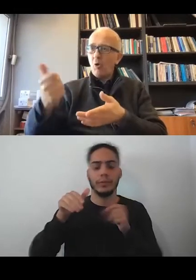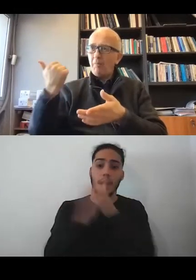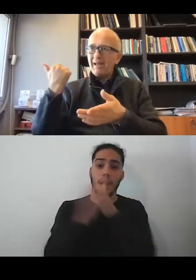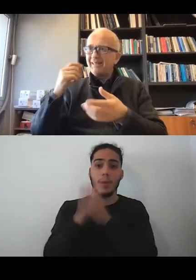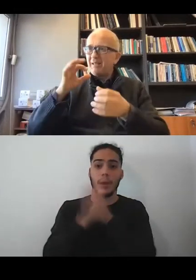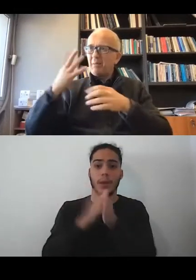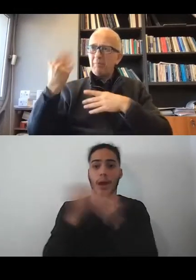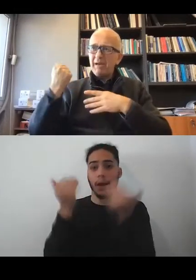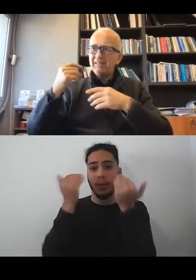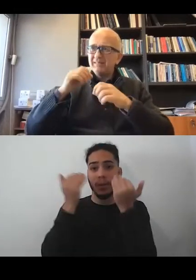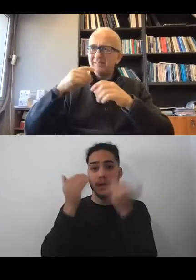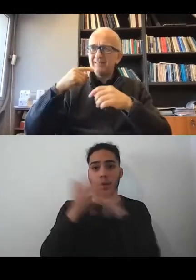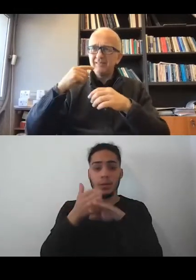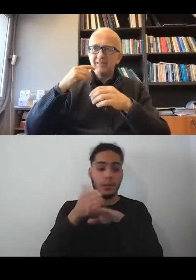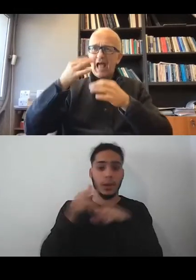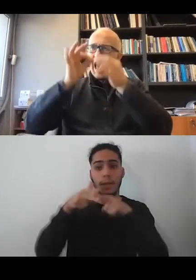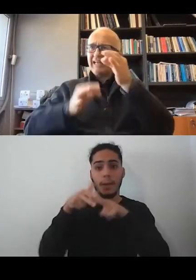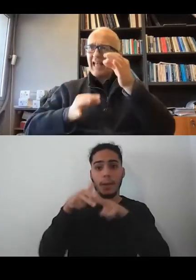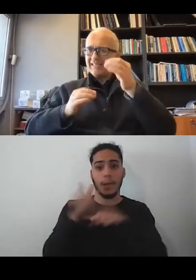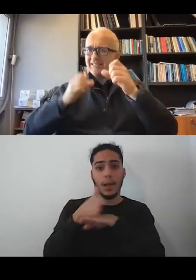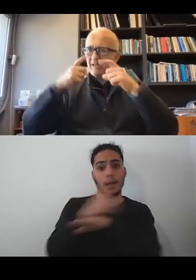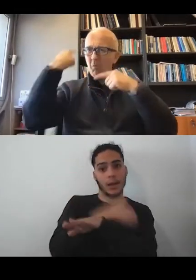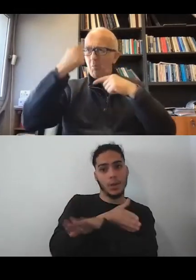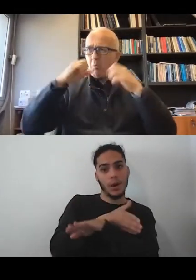and extract the meaning,